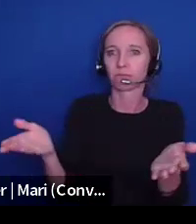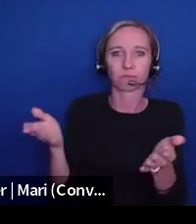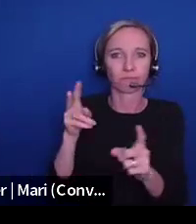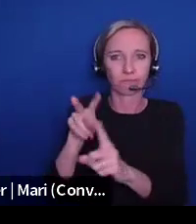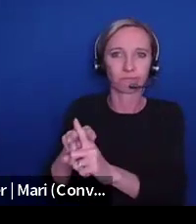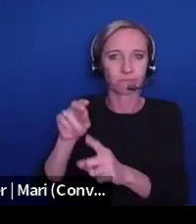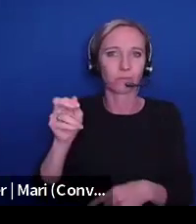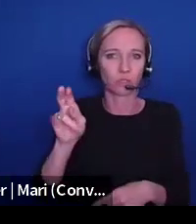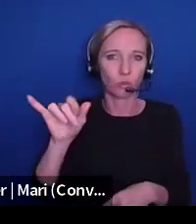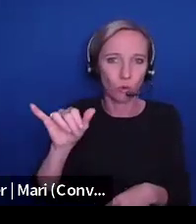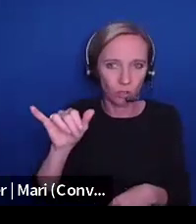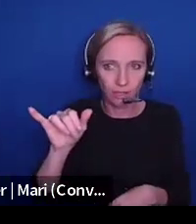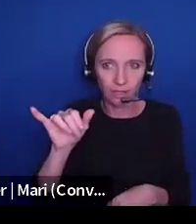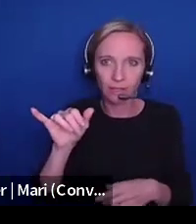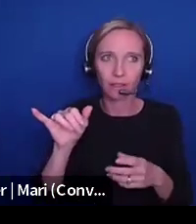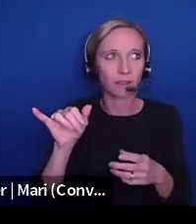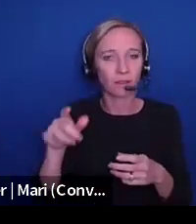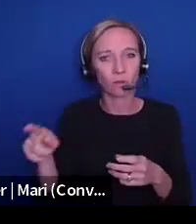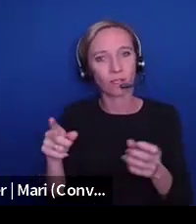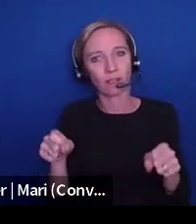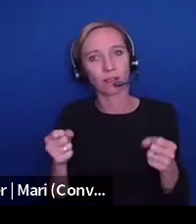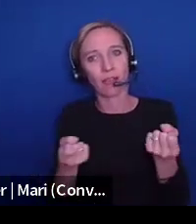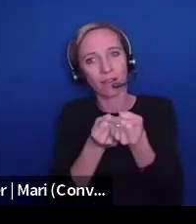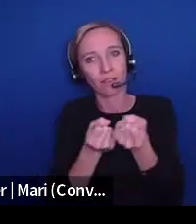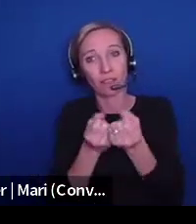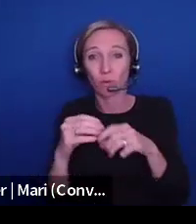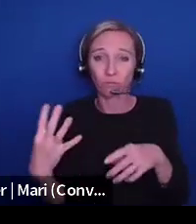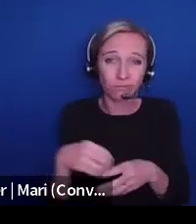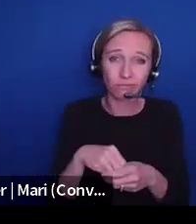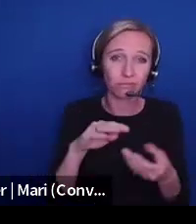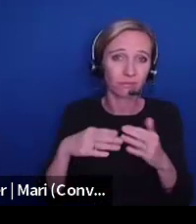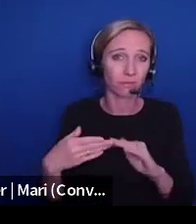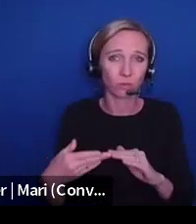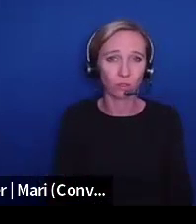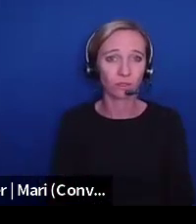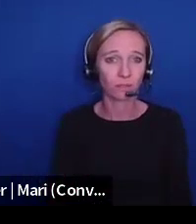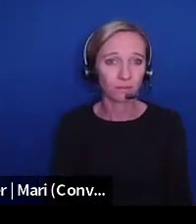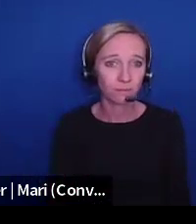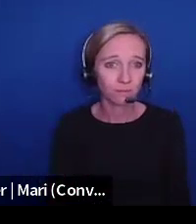that advocates for a more inclusive community?